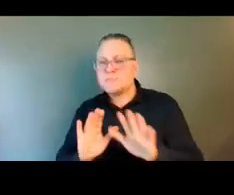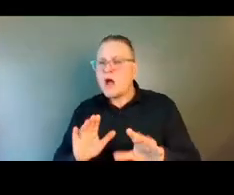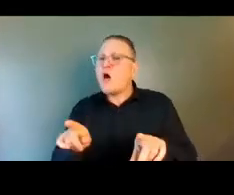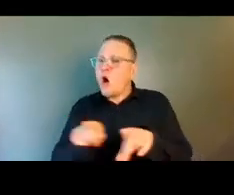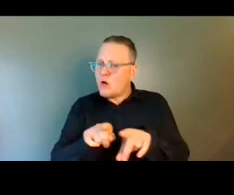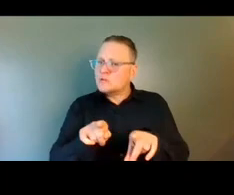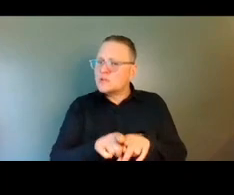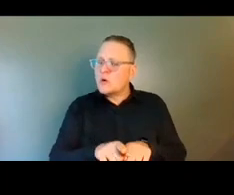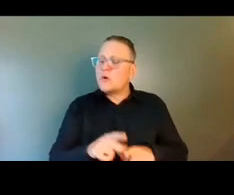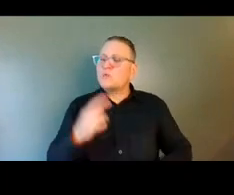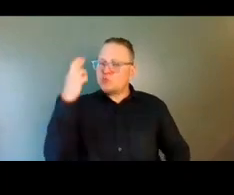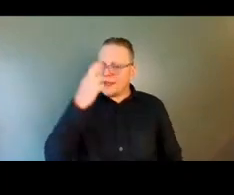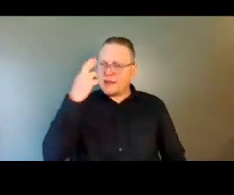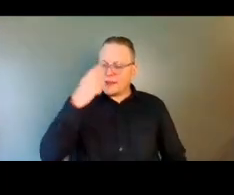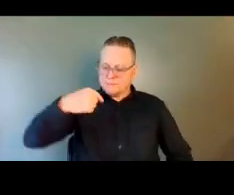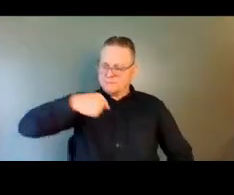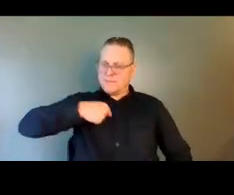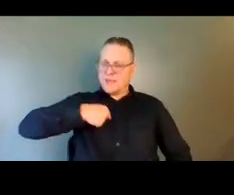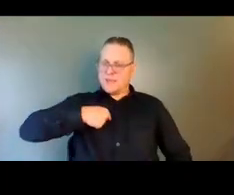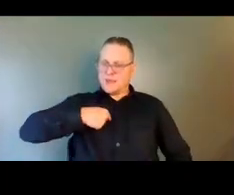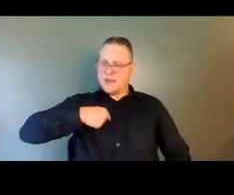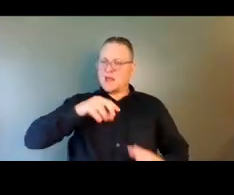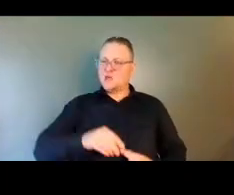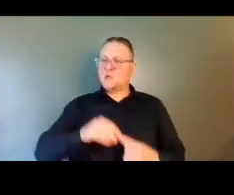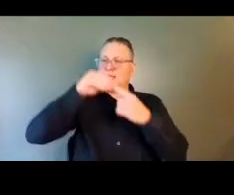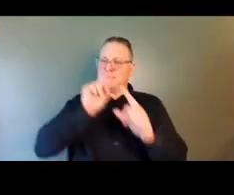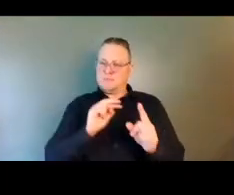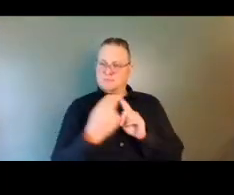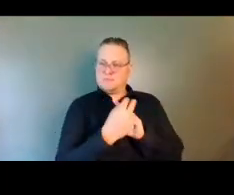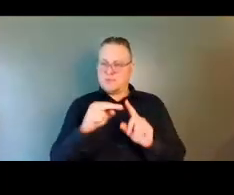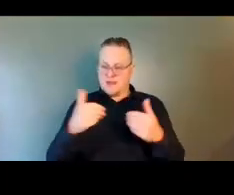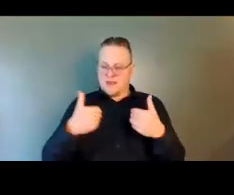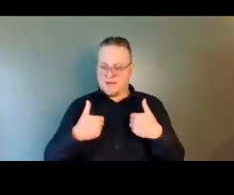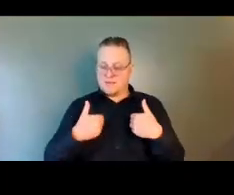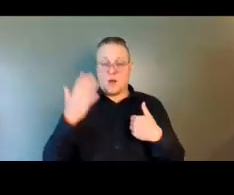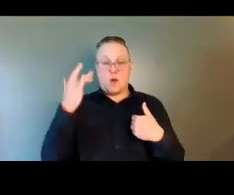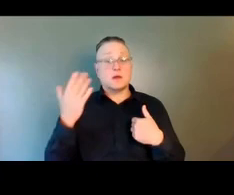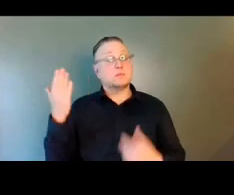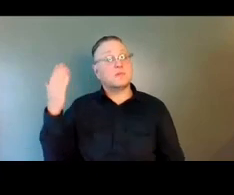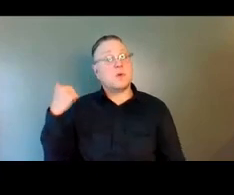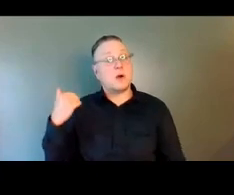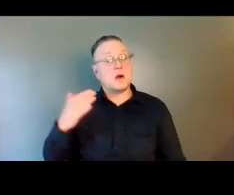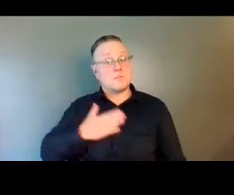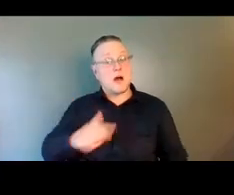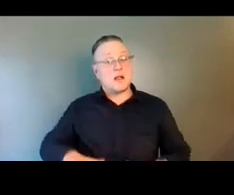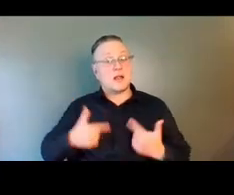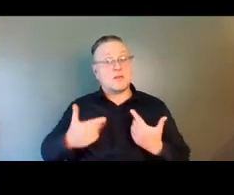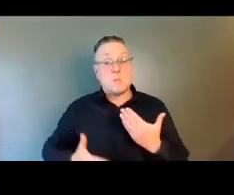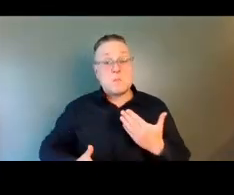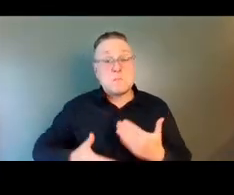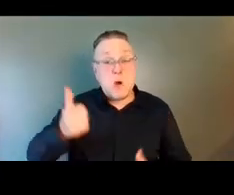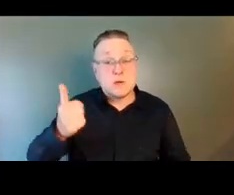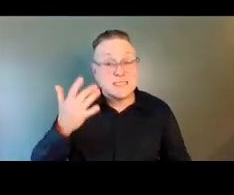unique perspective because I lived most of my life at that time as a sighted individual. I had perspectives from